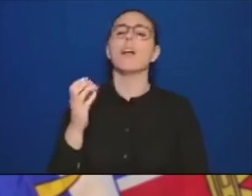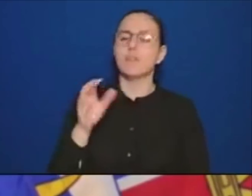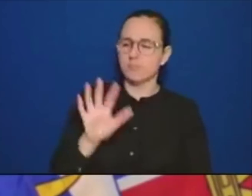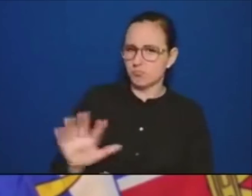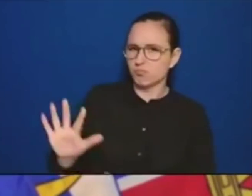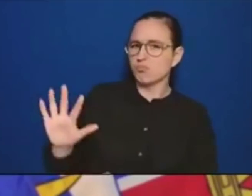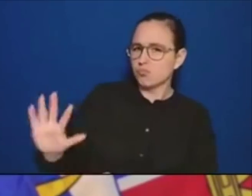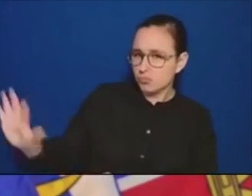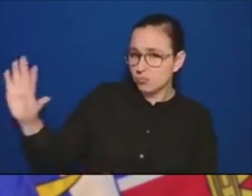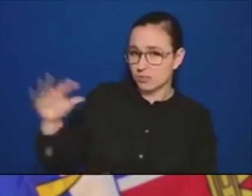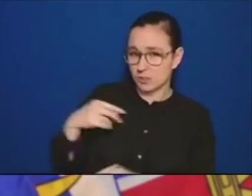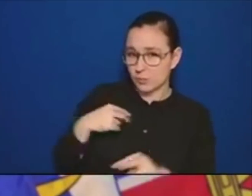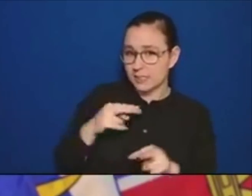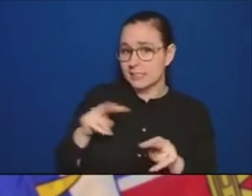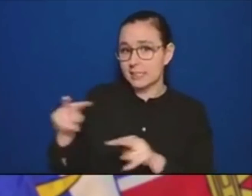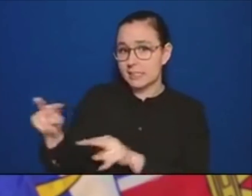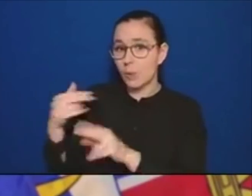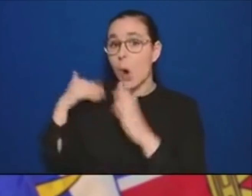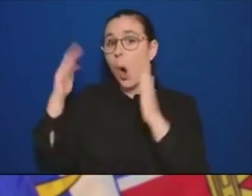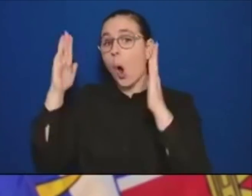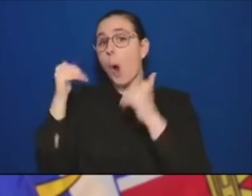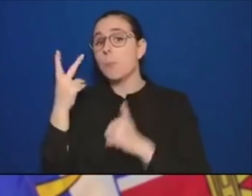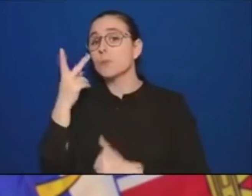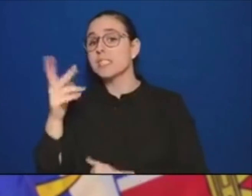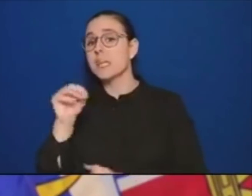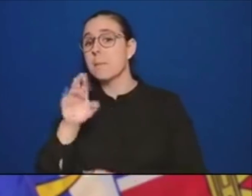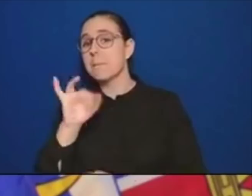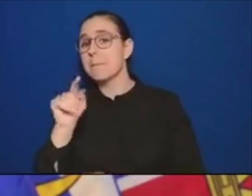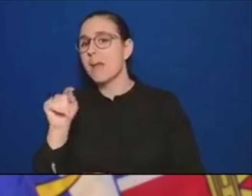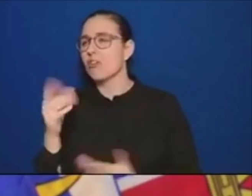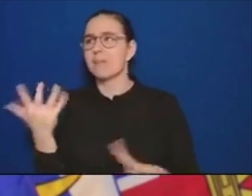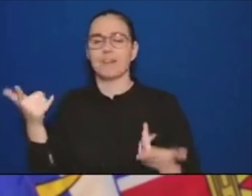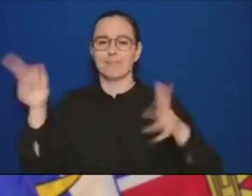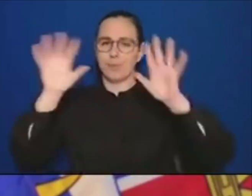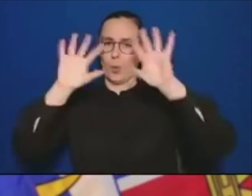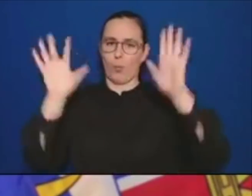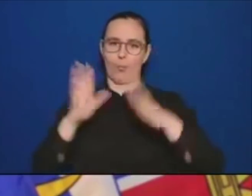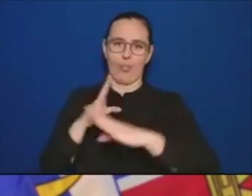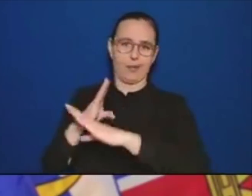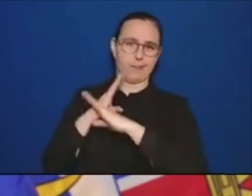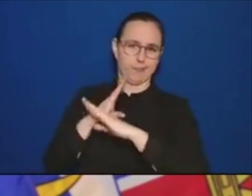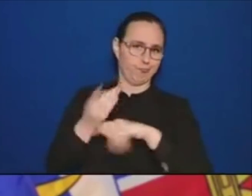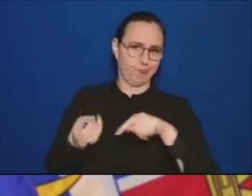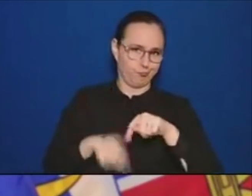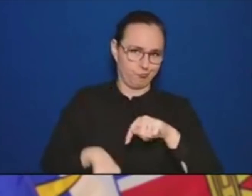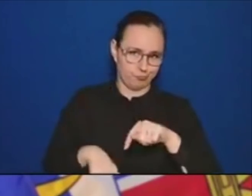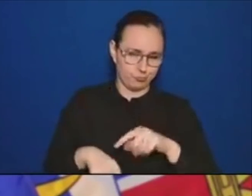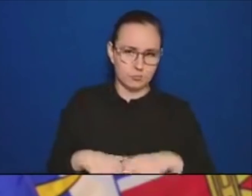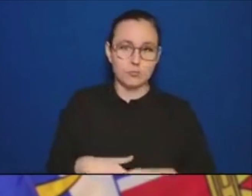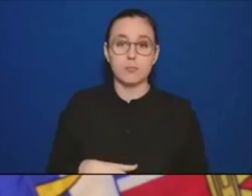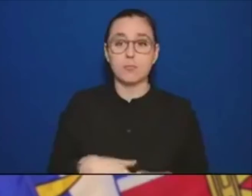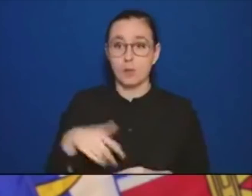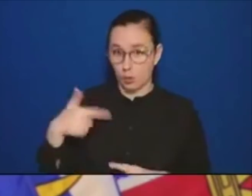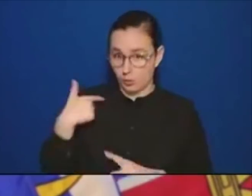friend yesterday, so we'll be going there in the coming days. We also were able to get onto the ground and have a meeting with